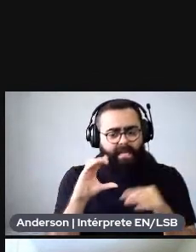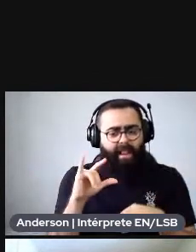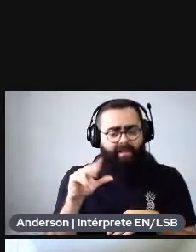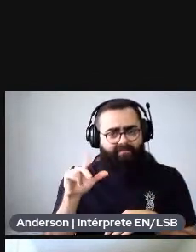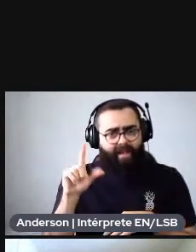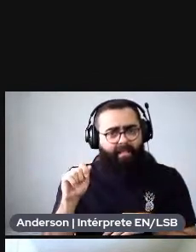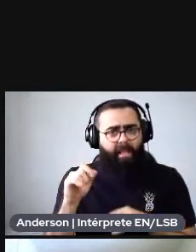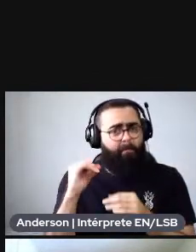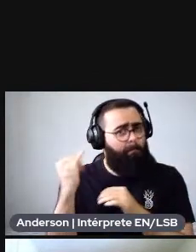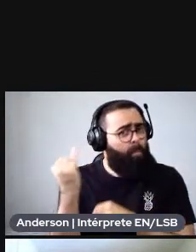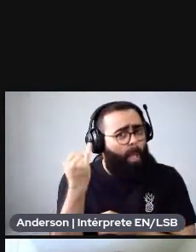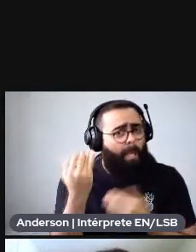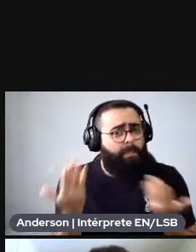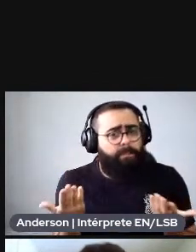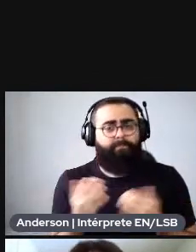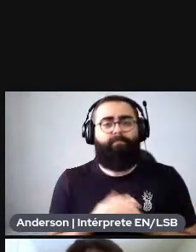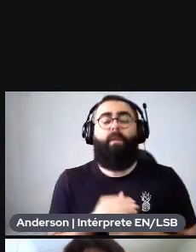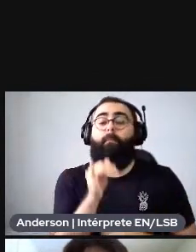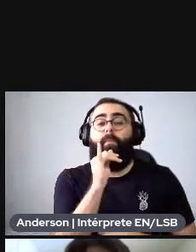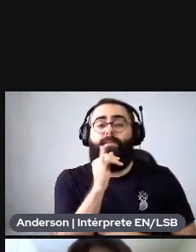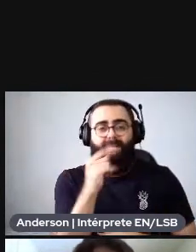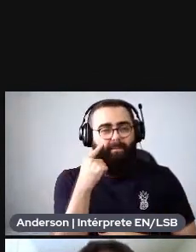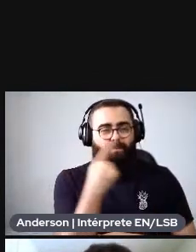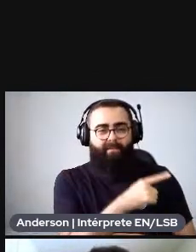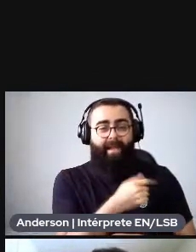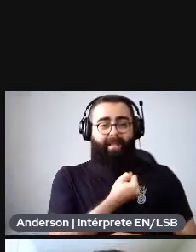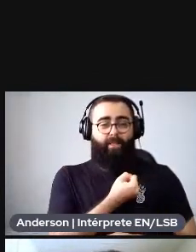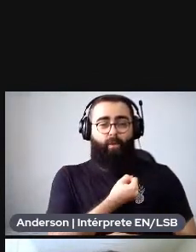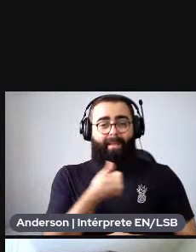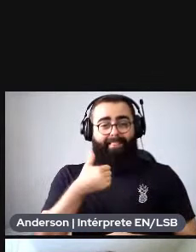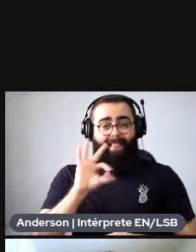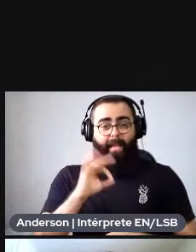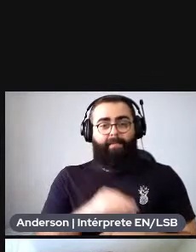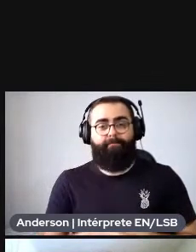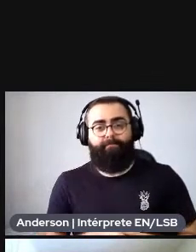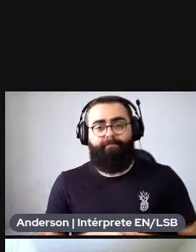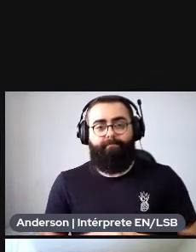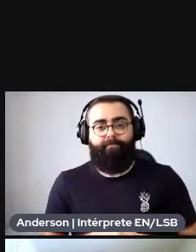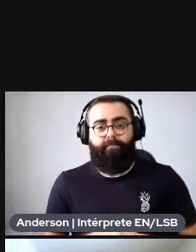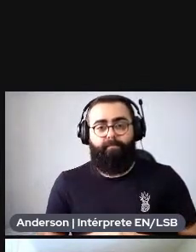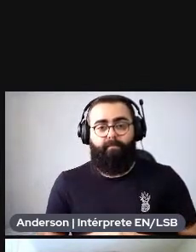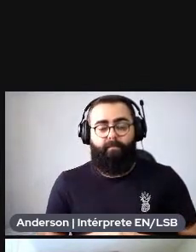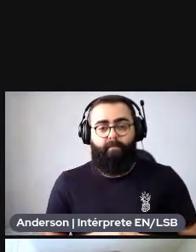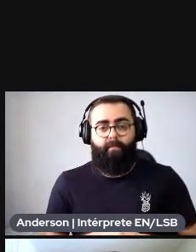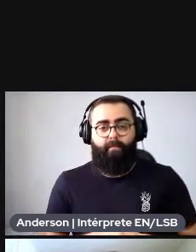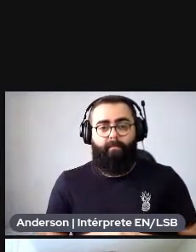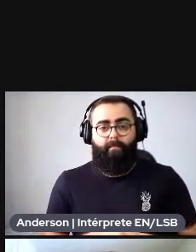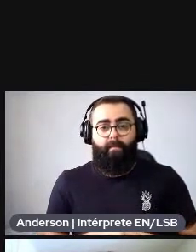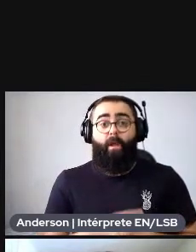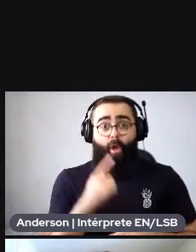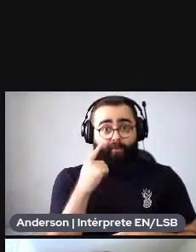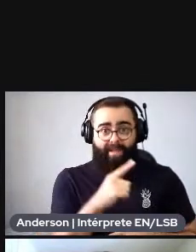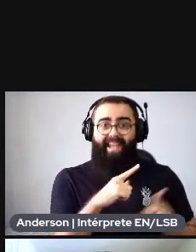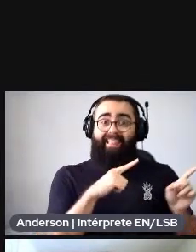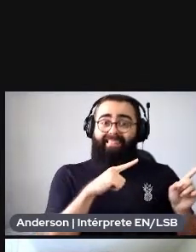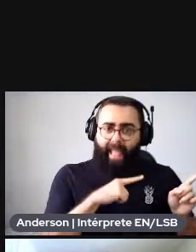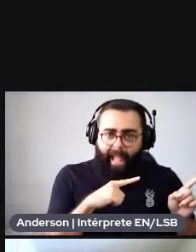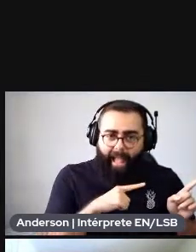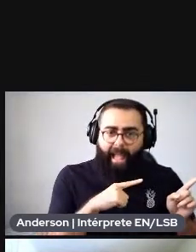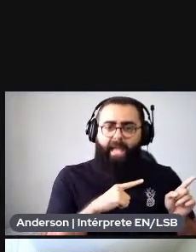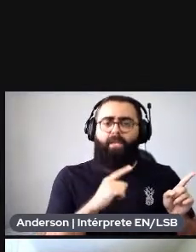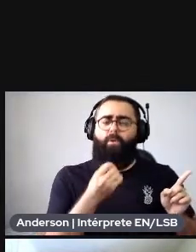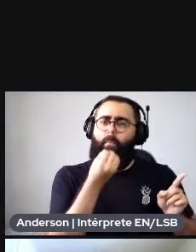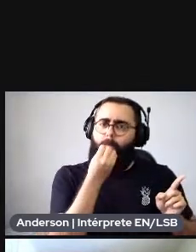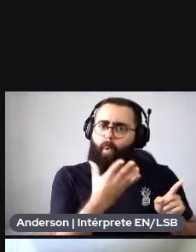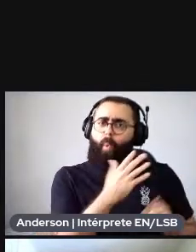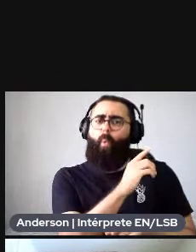¿Qué dices, papá? Sí, he tenido una buenísima educación, he tenido todo lo que se podía tener. Lo que has